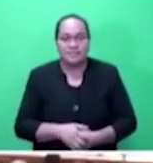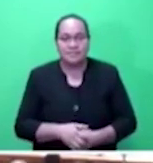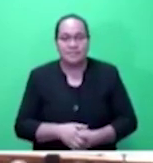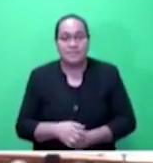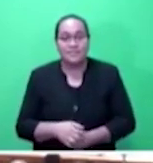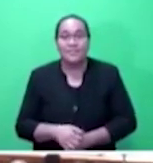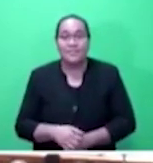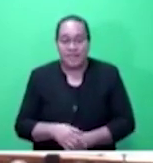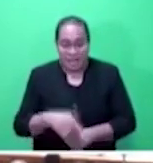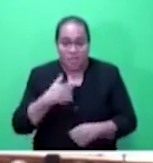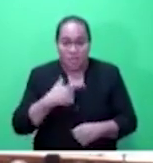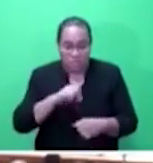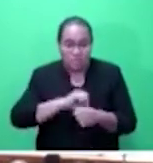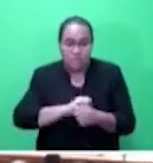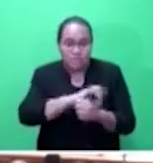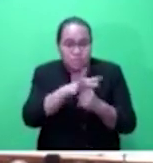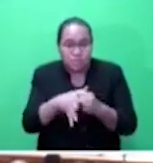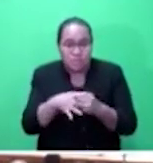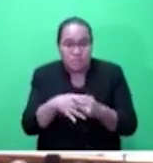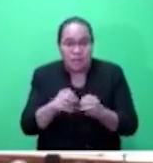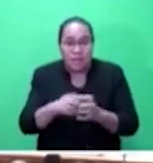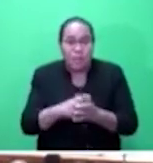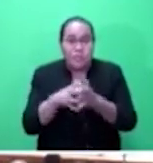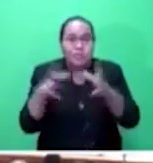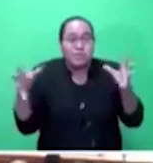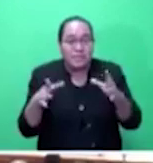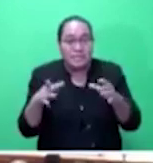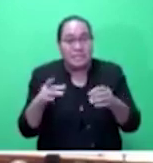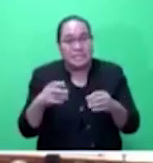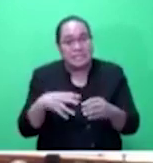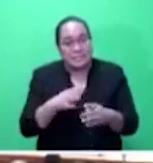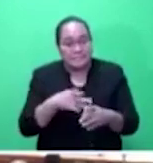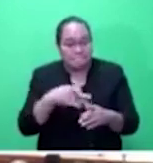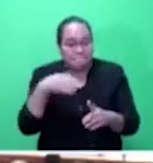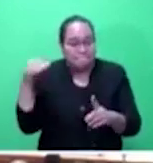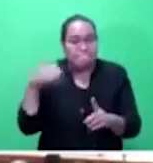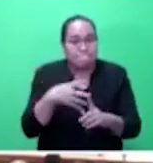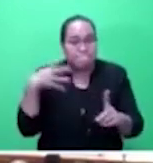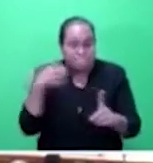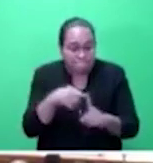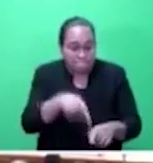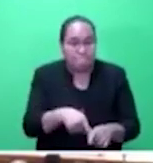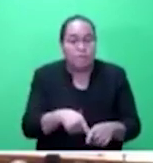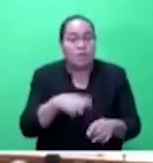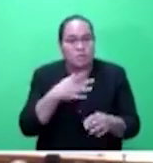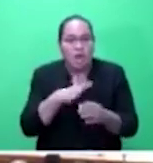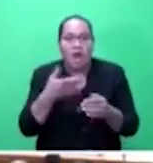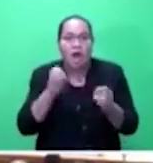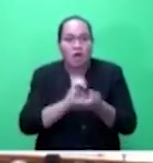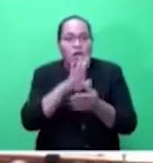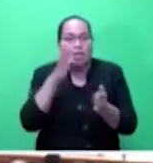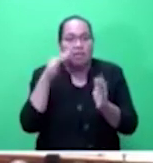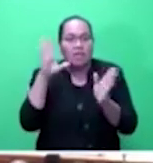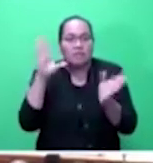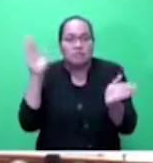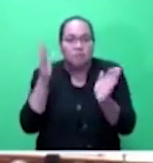Given the devastating nature of this crisis and the unprecedented blows to our revenue, our economy is contracting and we are borrowing substantially more